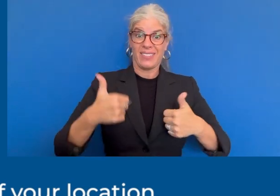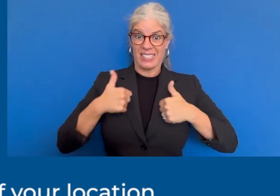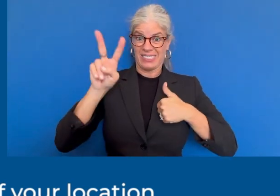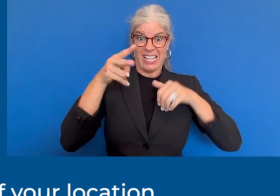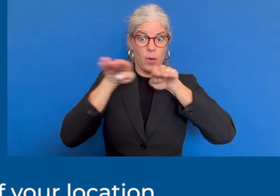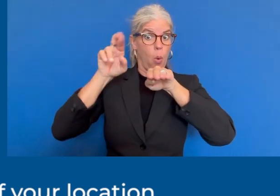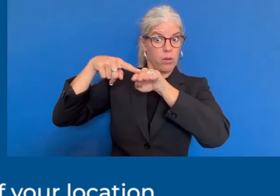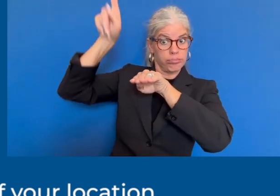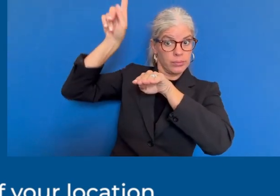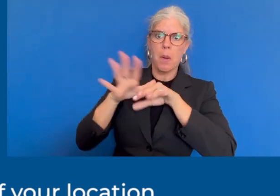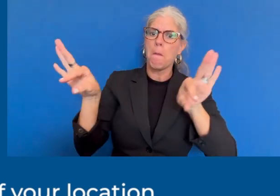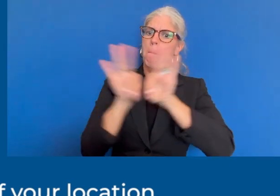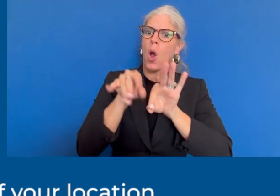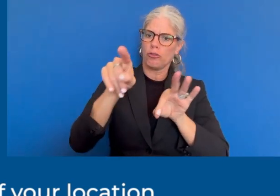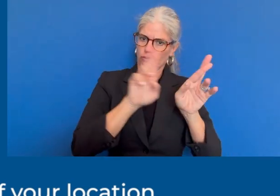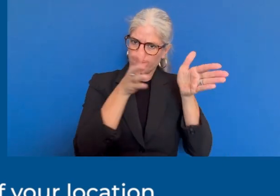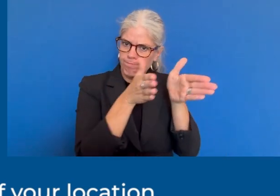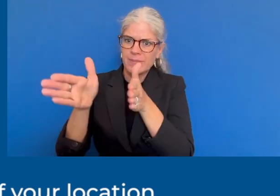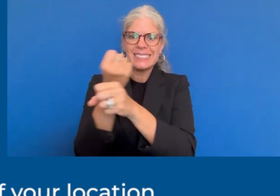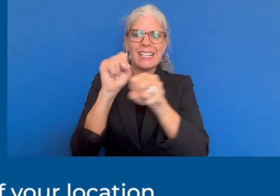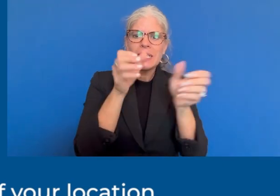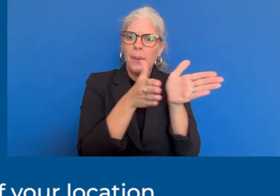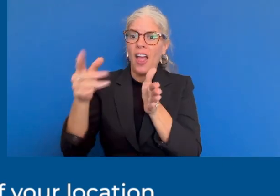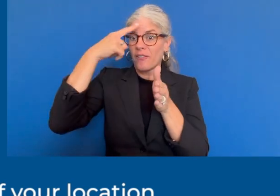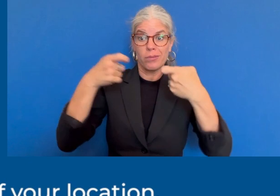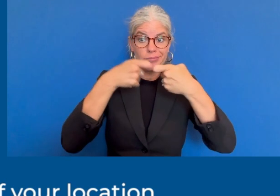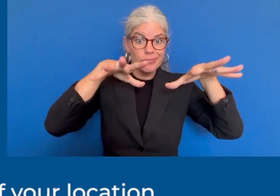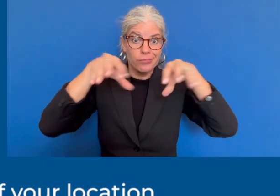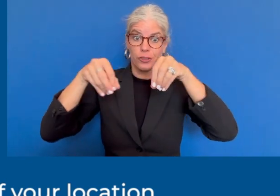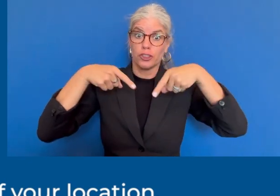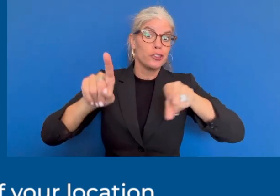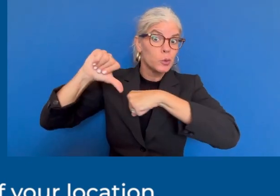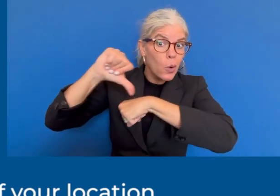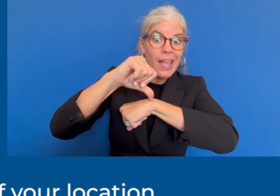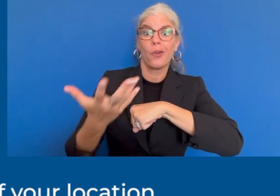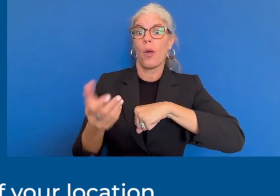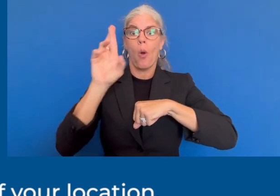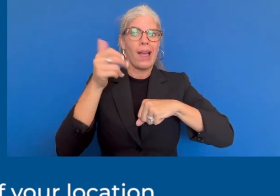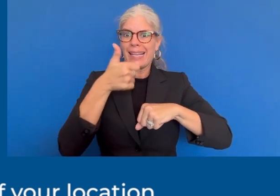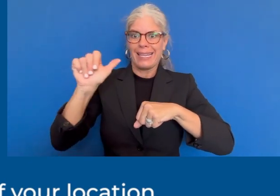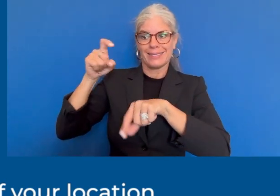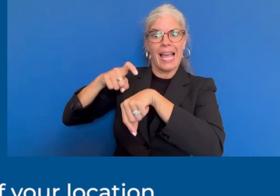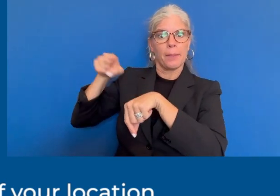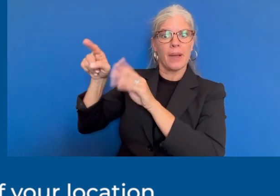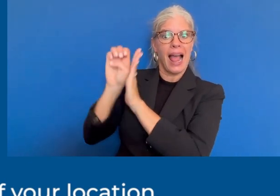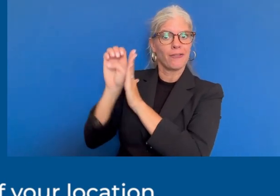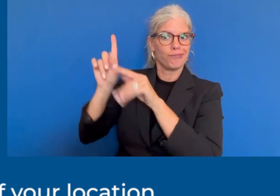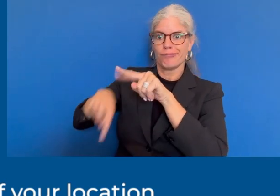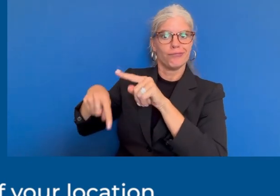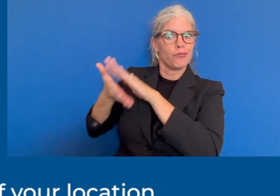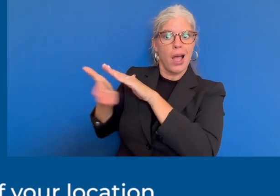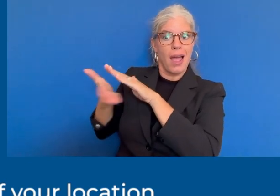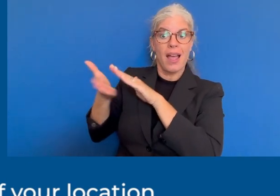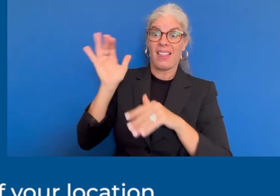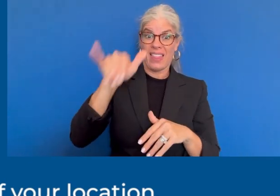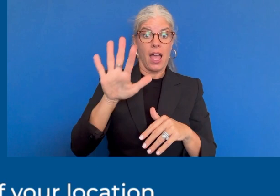If residing on the second floor or above, it's essential to devise a safety plan for power outages during events like tornadoes, considering the